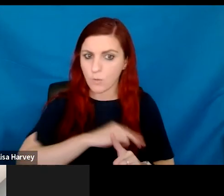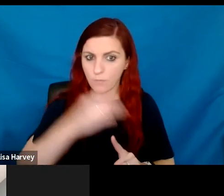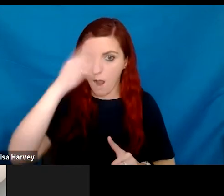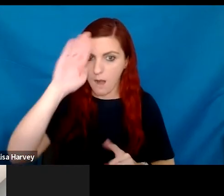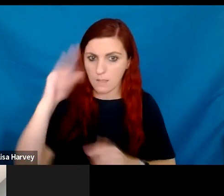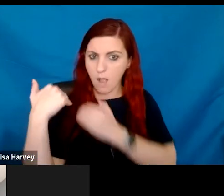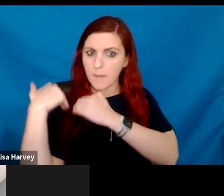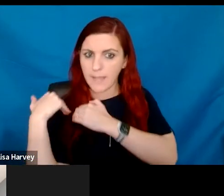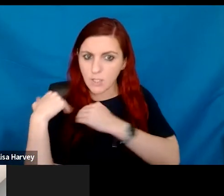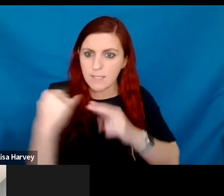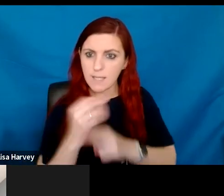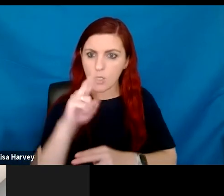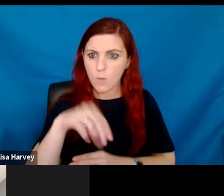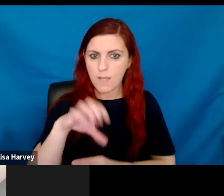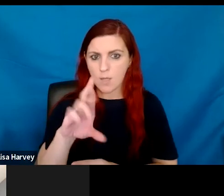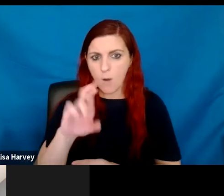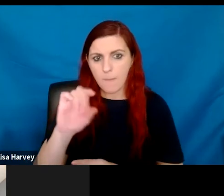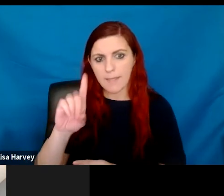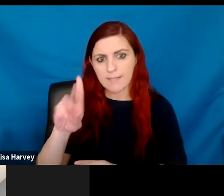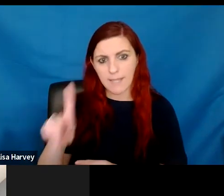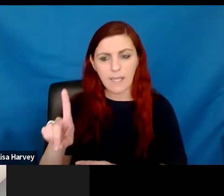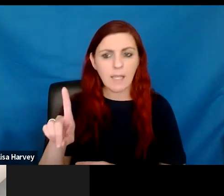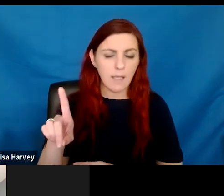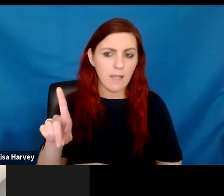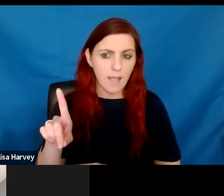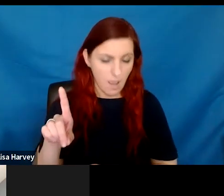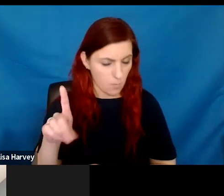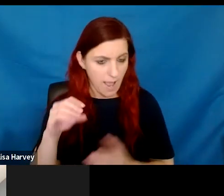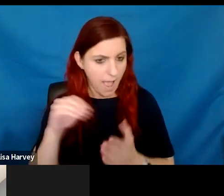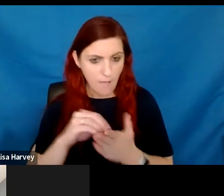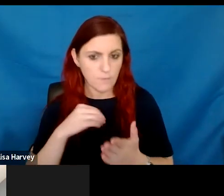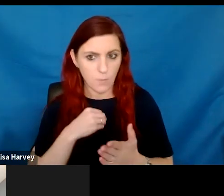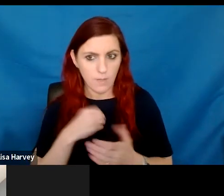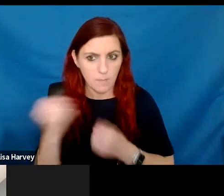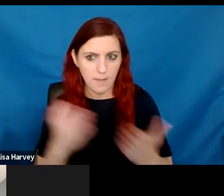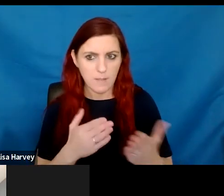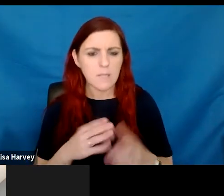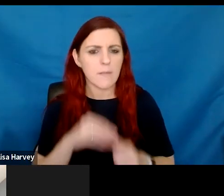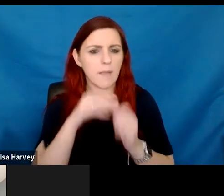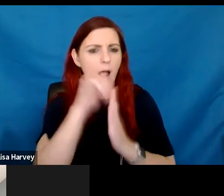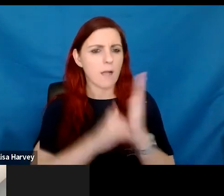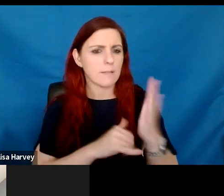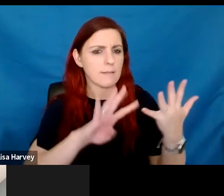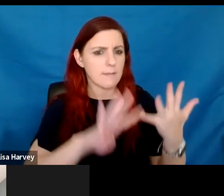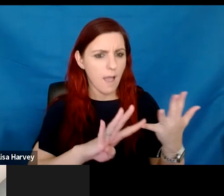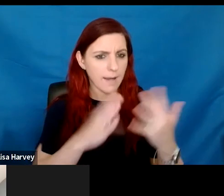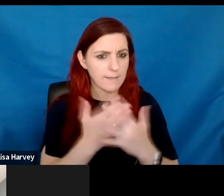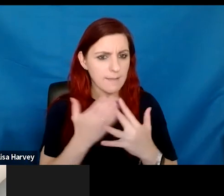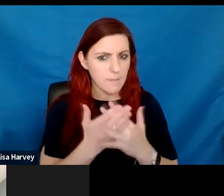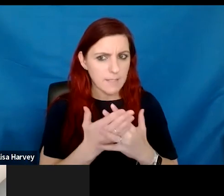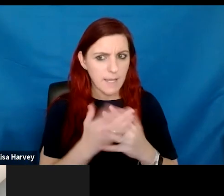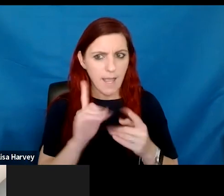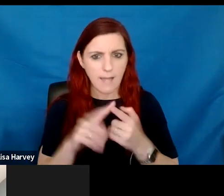under the UN Convention on the Rights of Persons with Disability, in particular under Articles 9, accessibility,